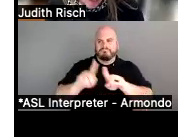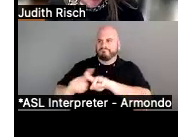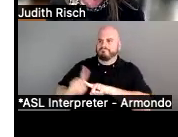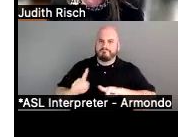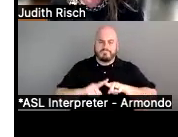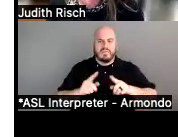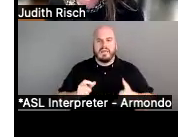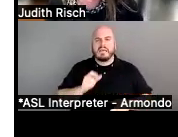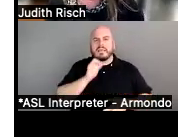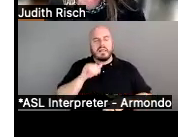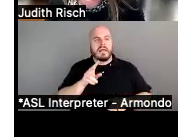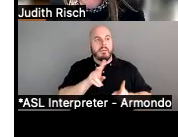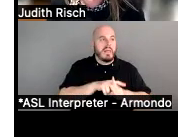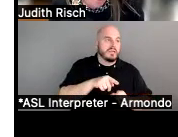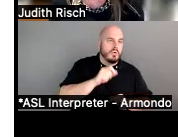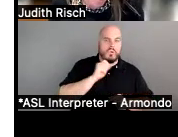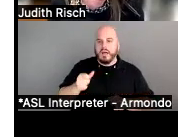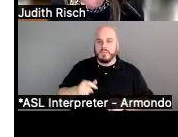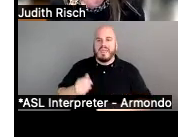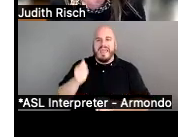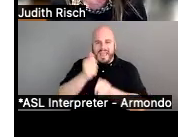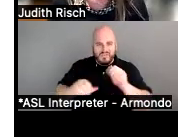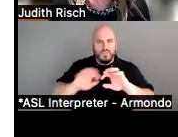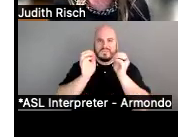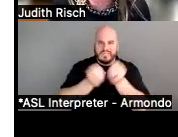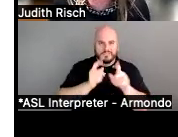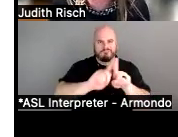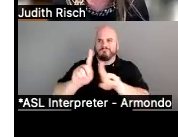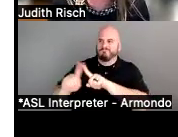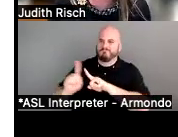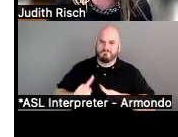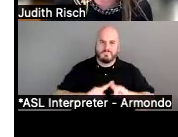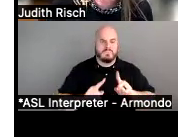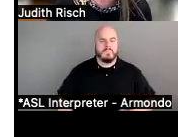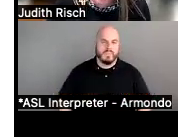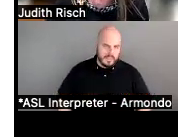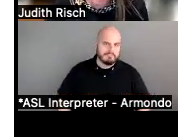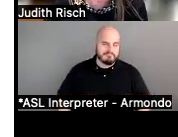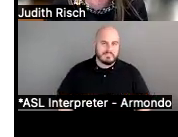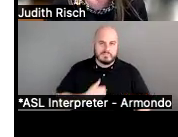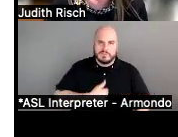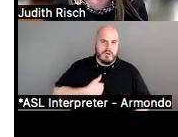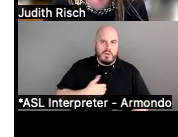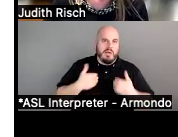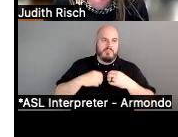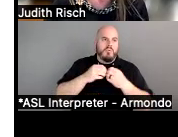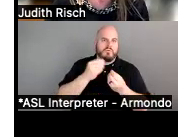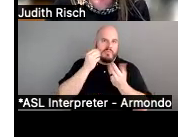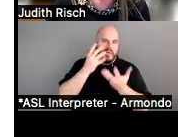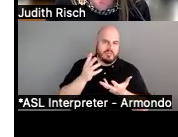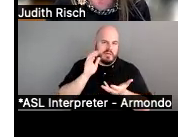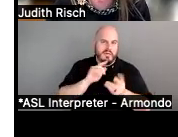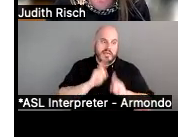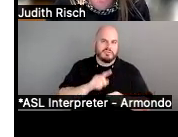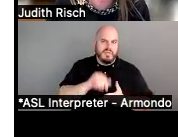doesn't. Every organization is different. And I'm sorry, I don't have more answers on that, but I did want to make sure we talked